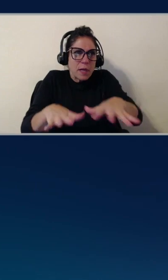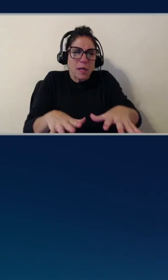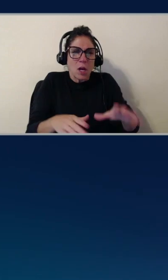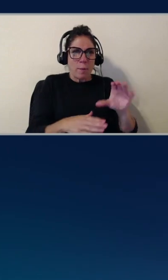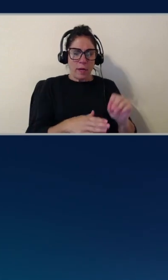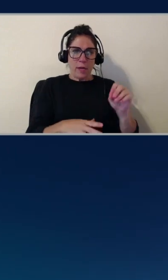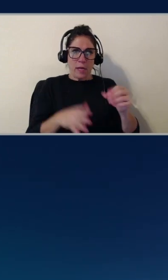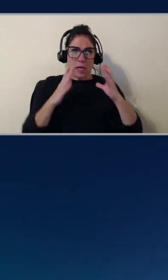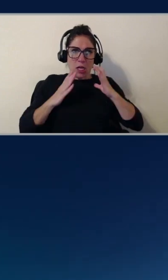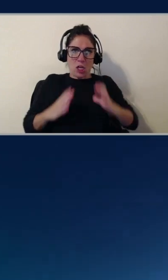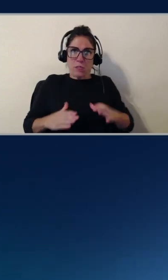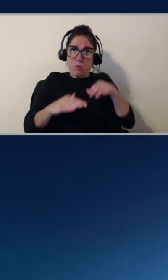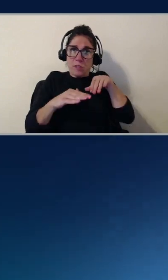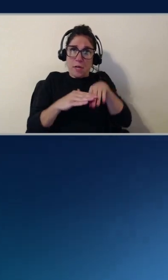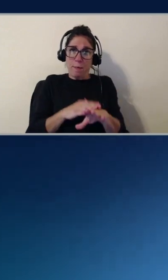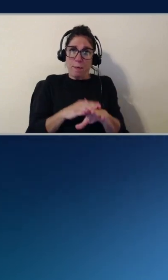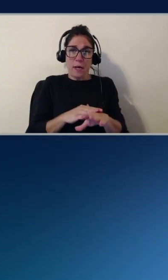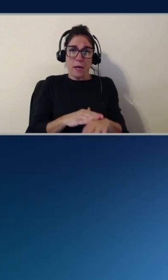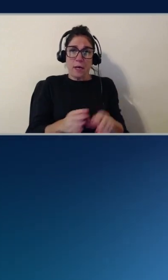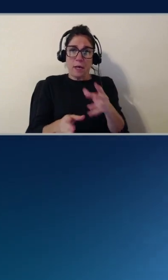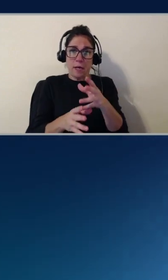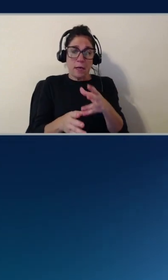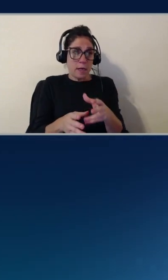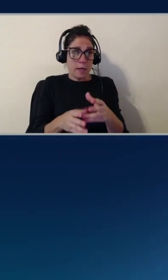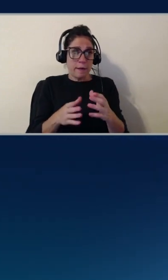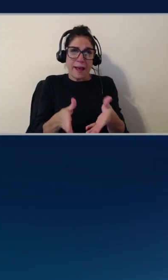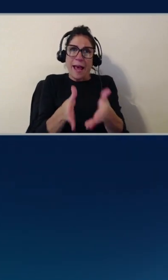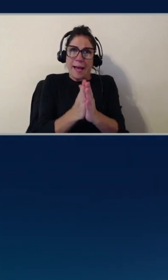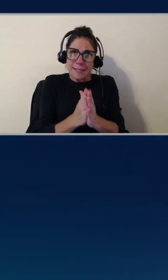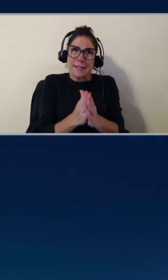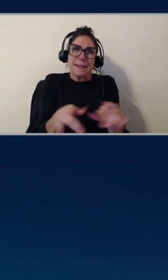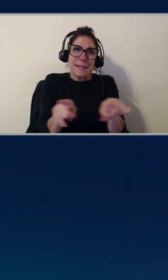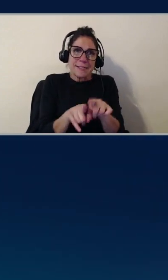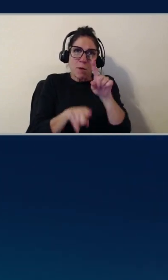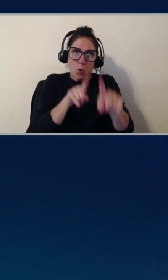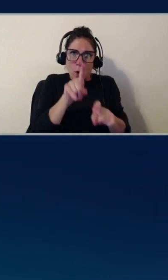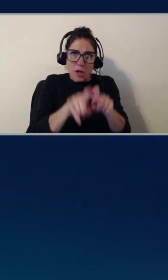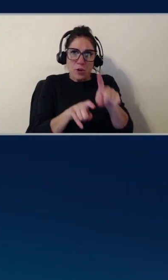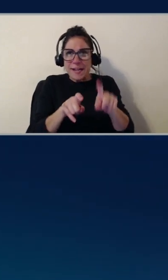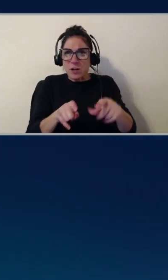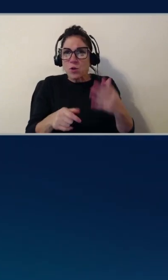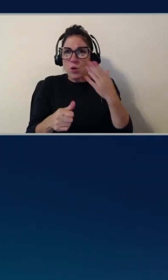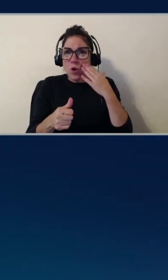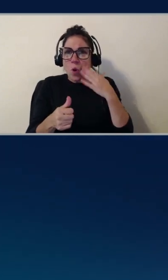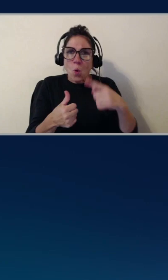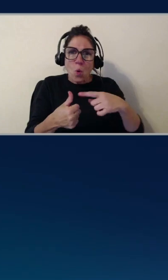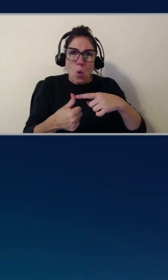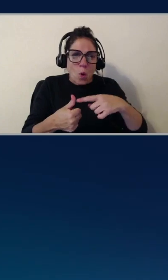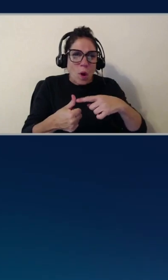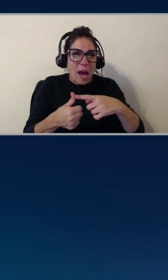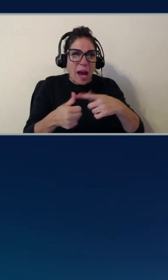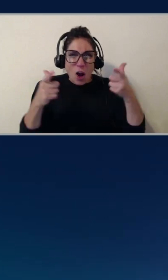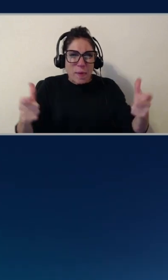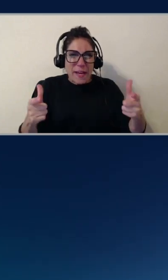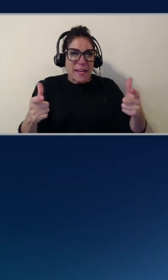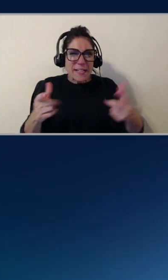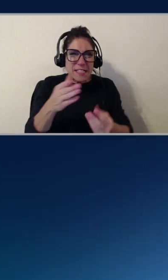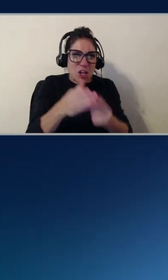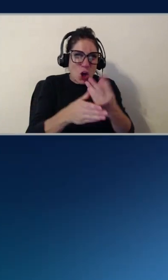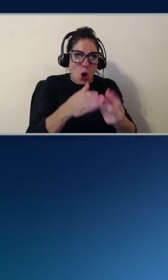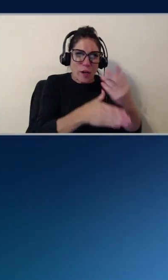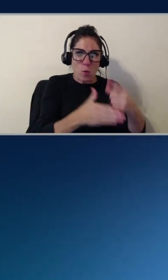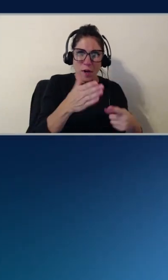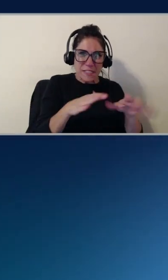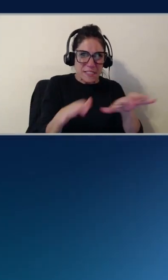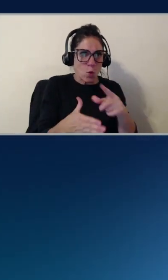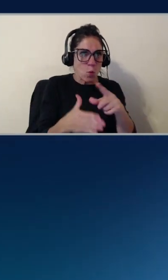in, and guess what? The customers ask always the same questions, right? That you need to know, kind of, how big is the garden? What is done? Like, what do you want to